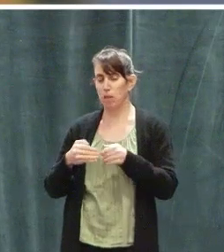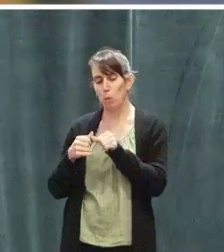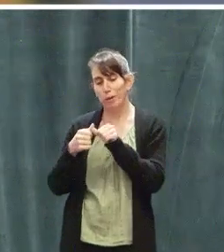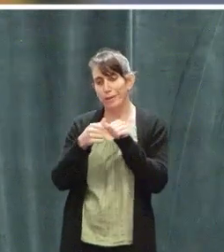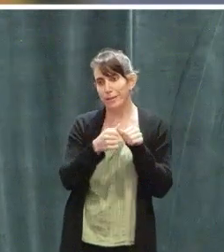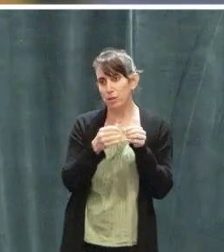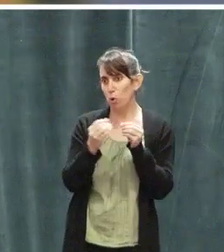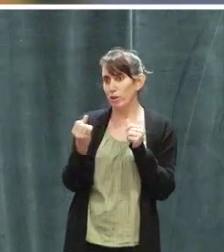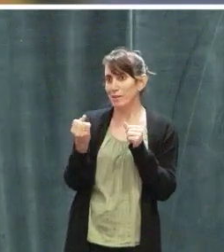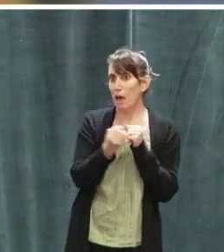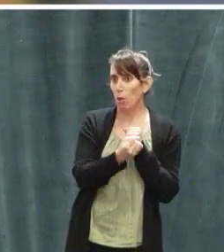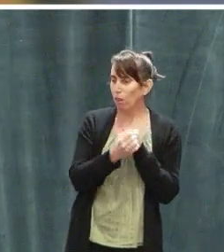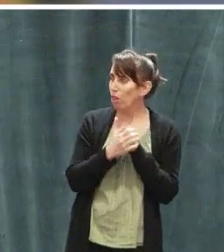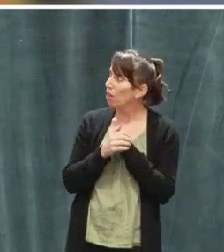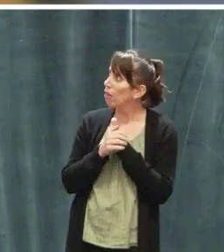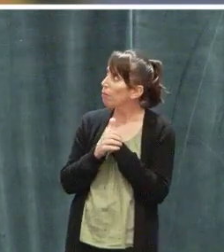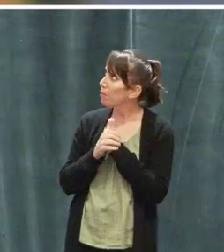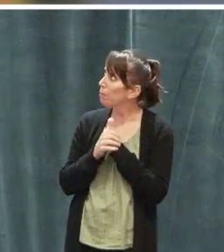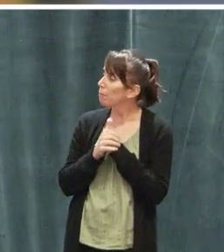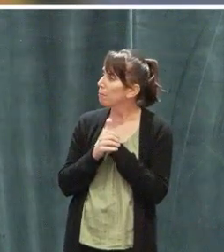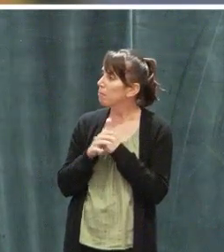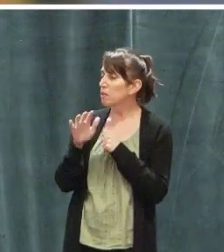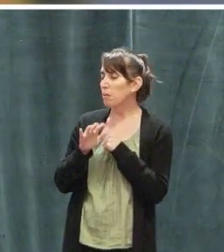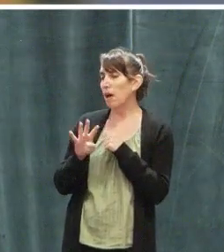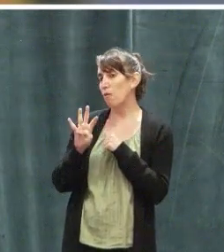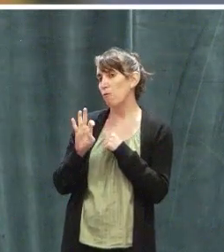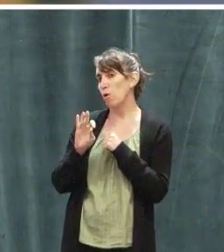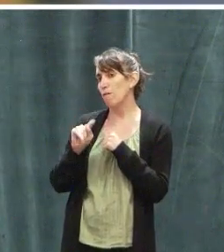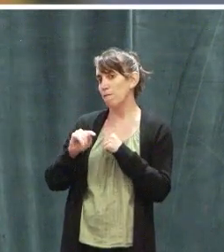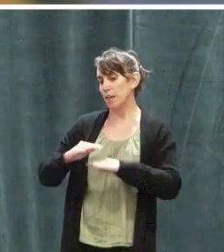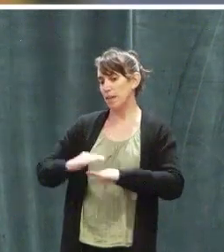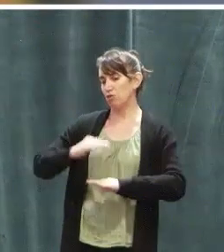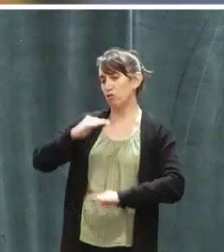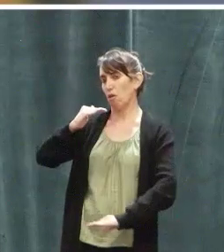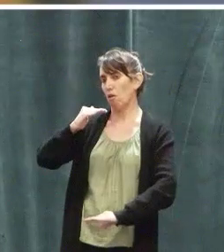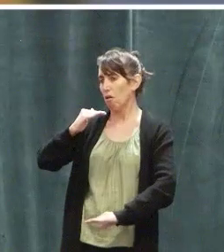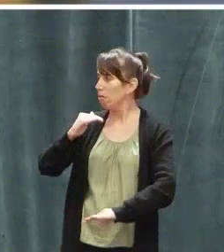there, but it's about 4 feet tall at that point.